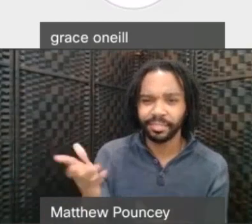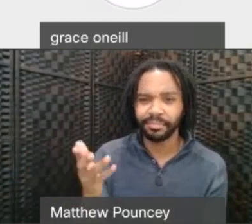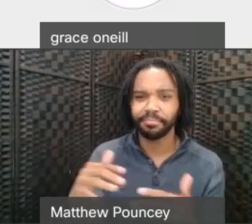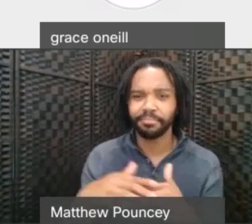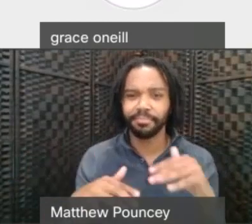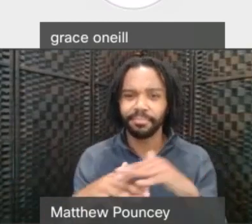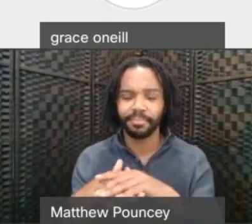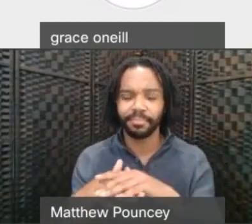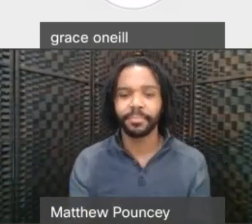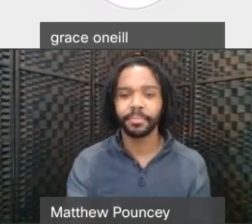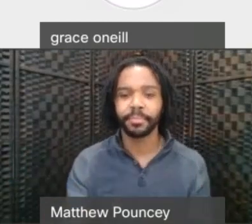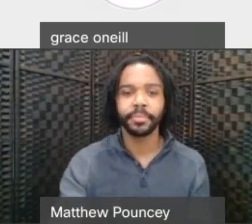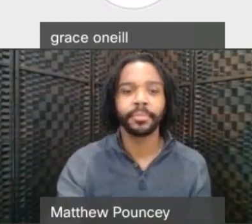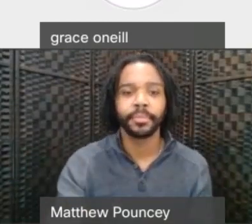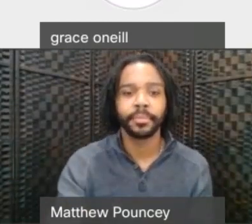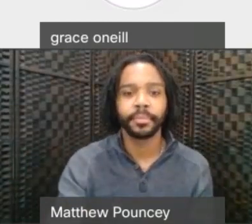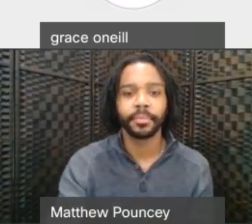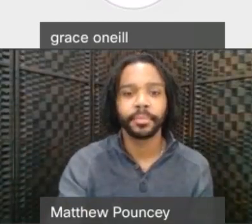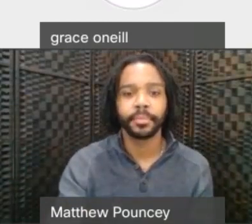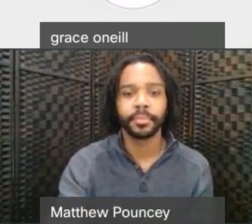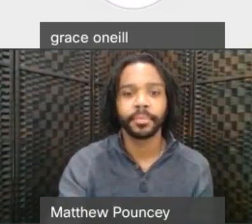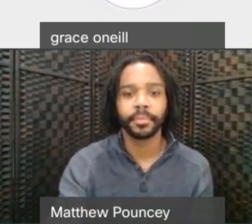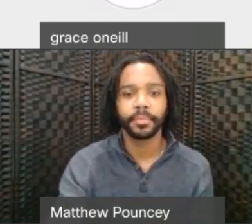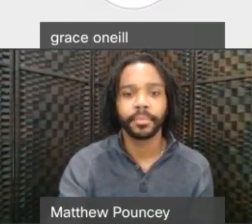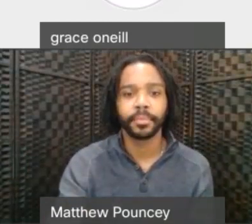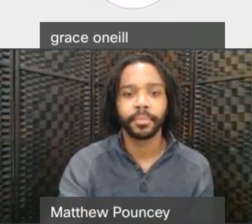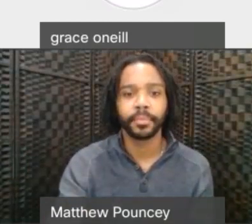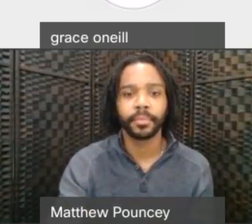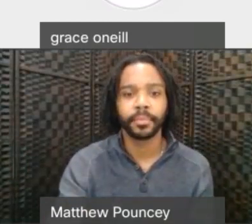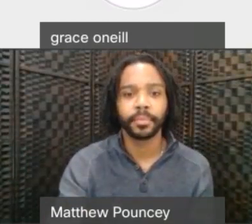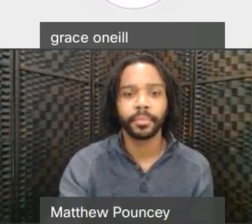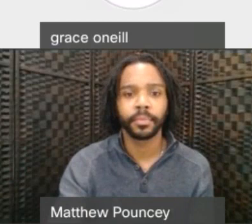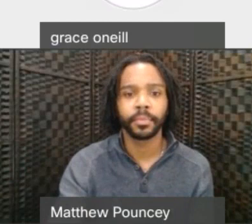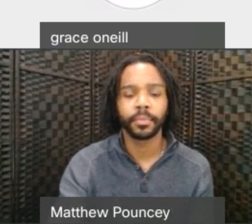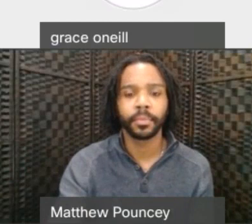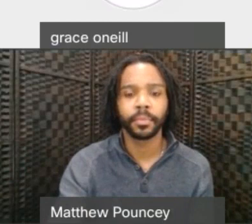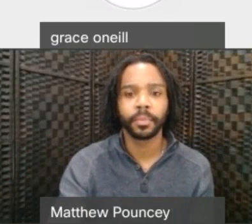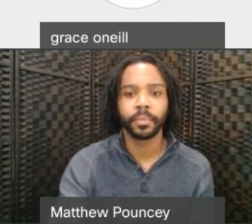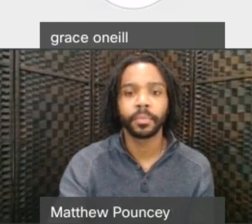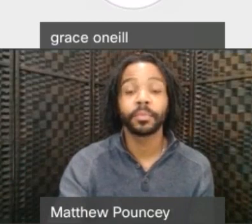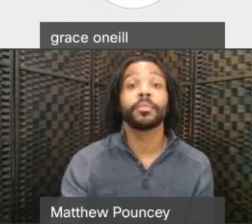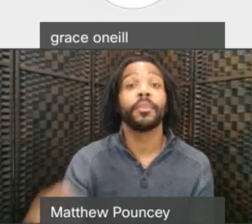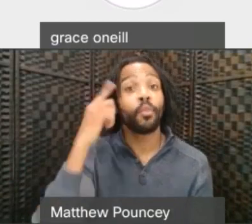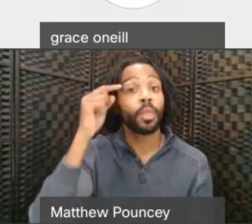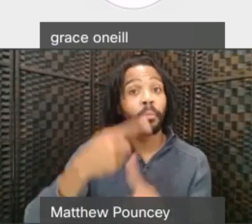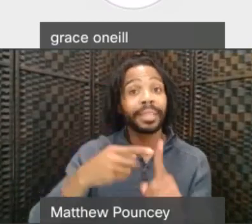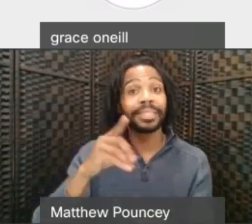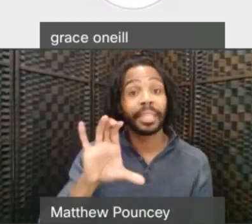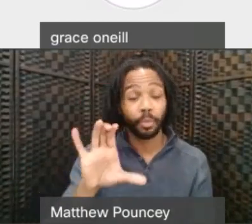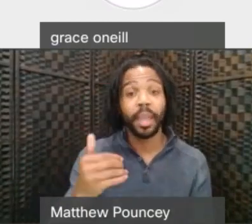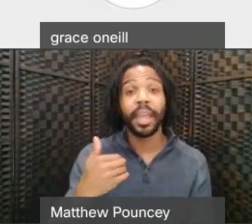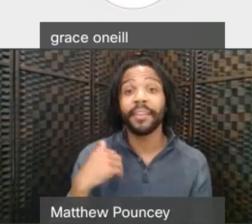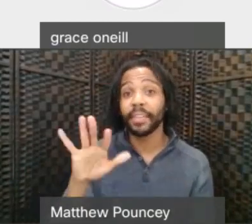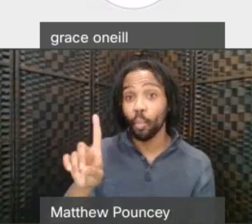Okay, so what we had was in the month of December, 58 people in supported living, 41 people in